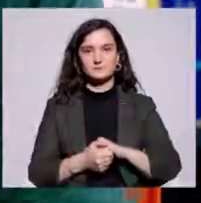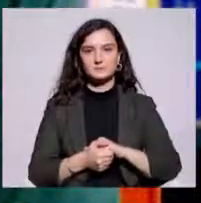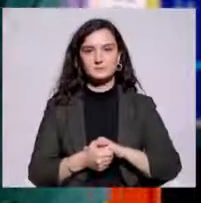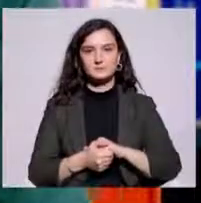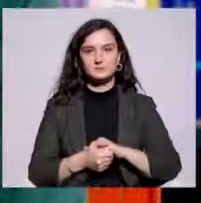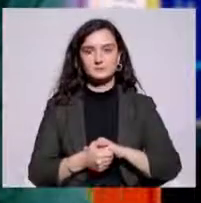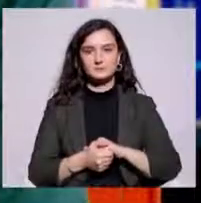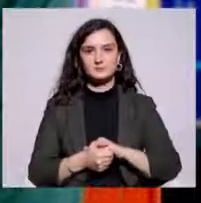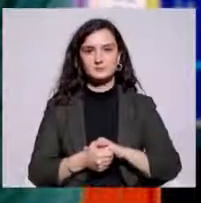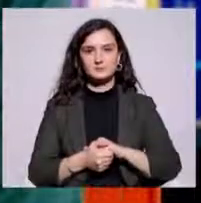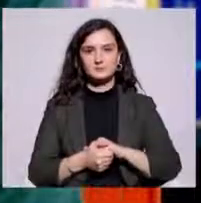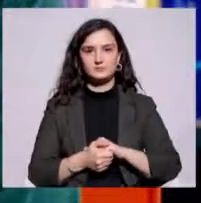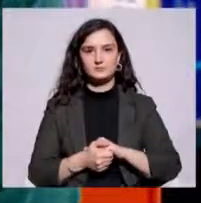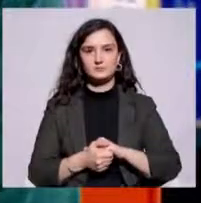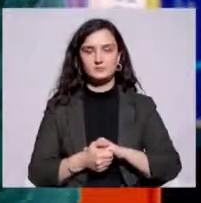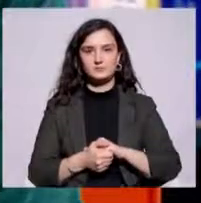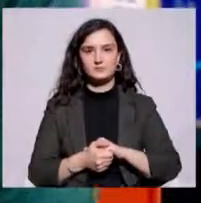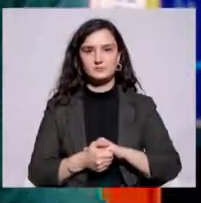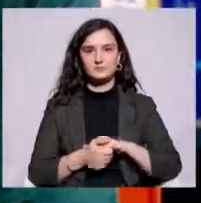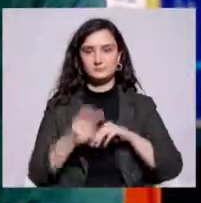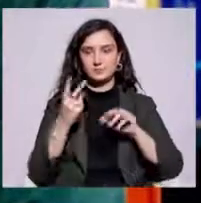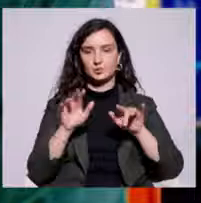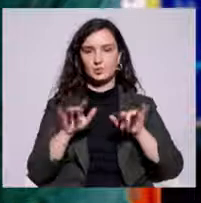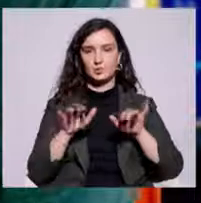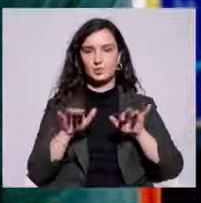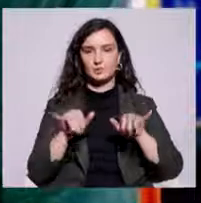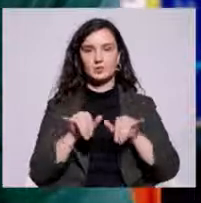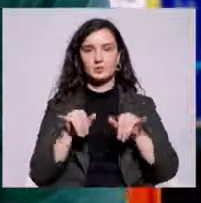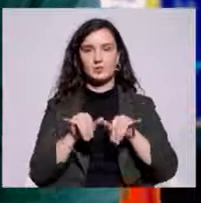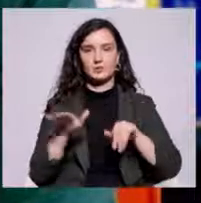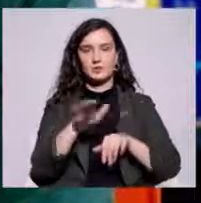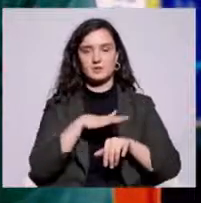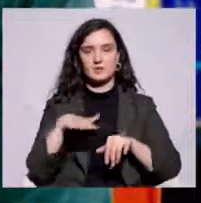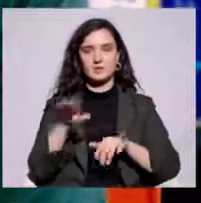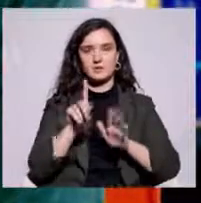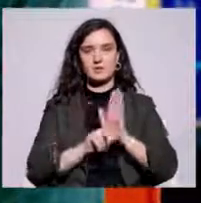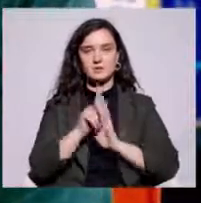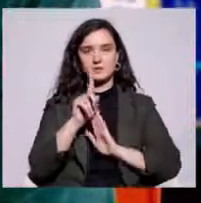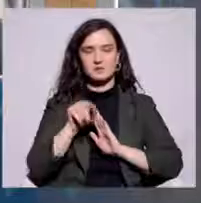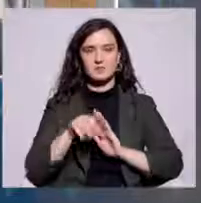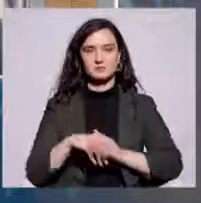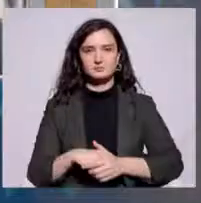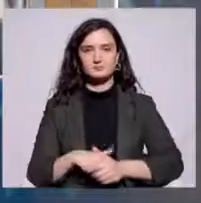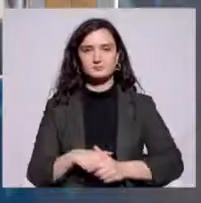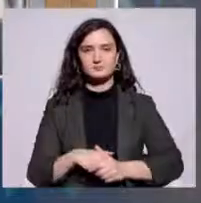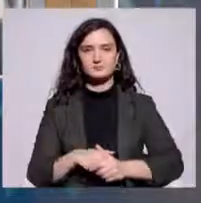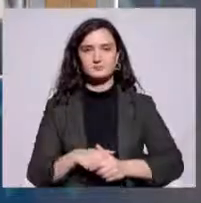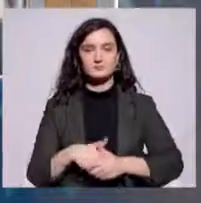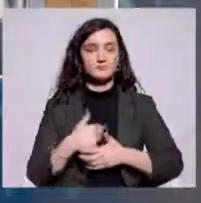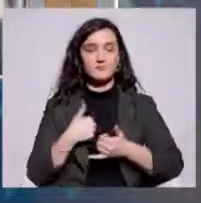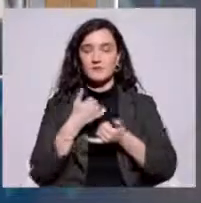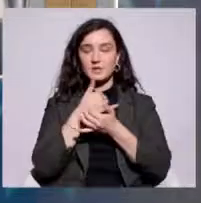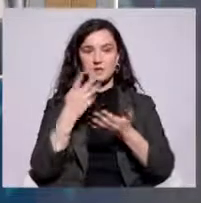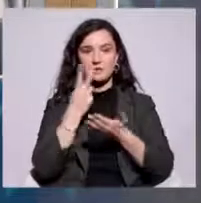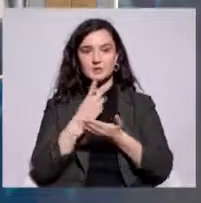Great. And 2 computers on the desk. What goes at the beginning? I can't